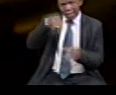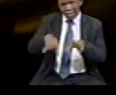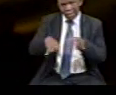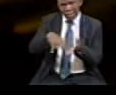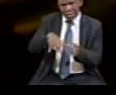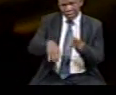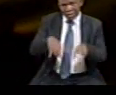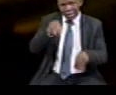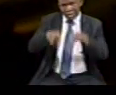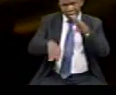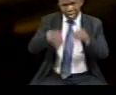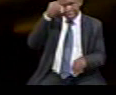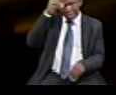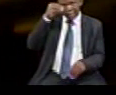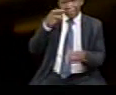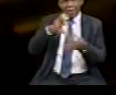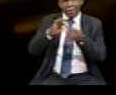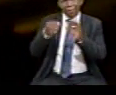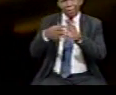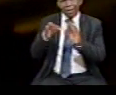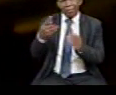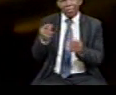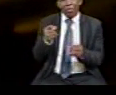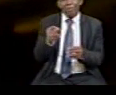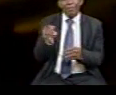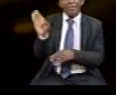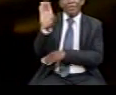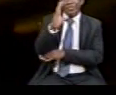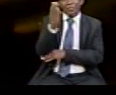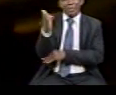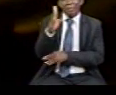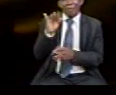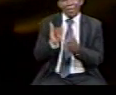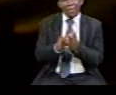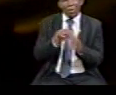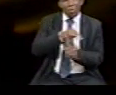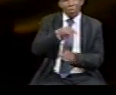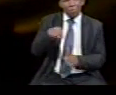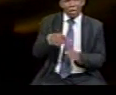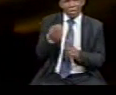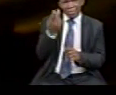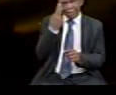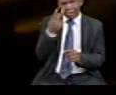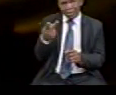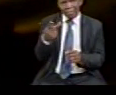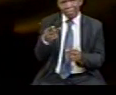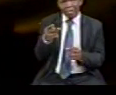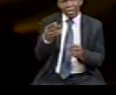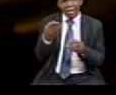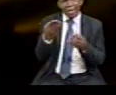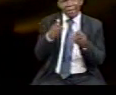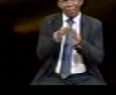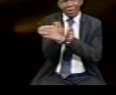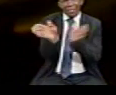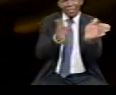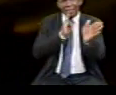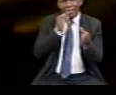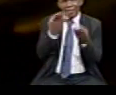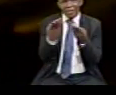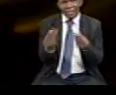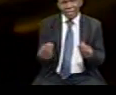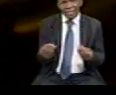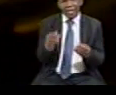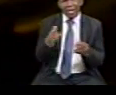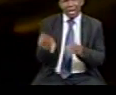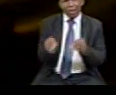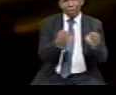is yet tender and put her forth leaves, ye know that summer is near. Say so ye in like